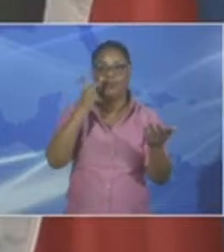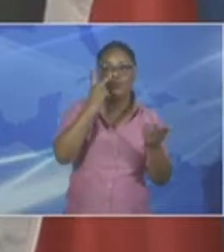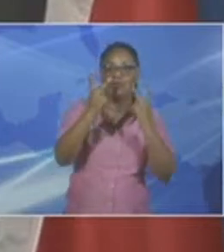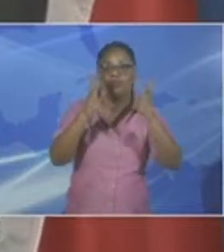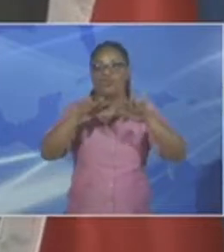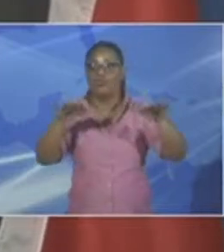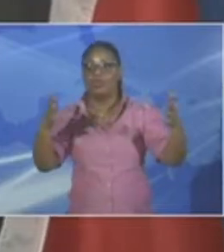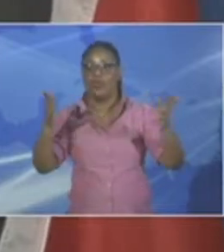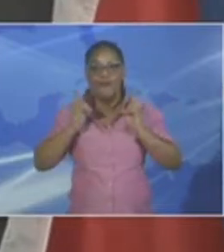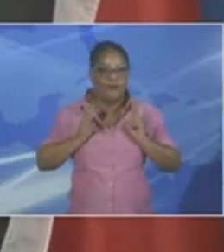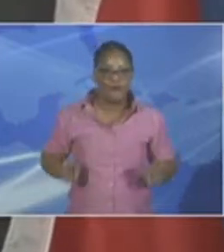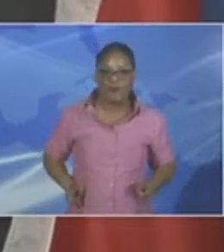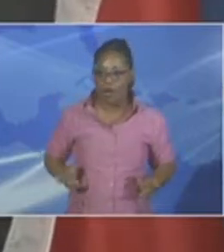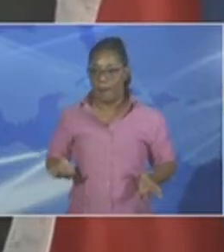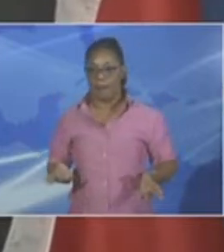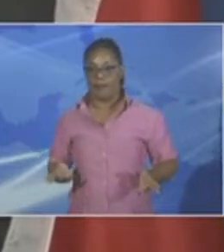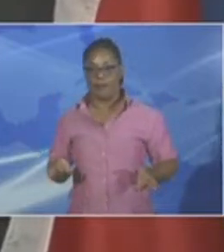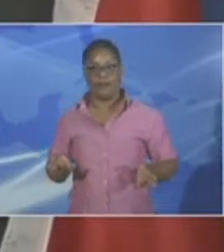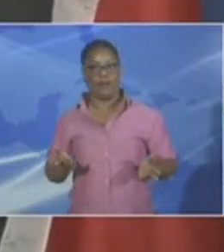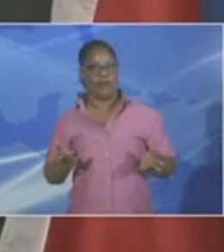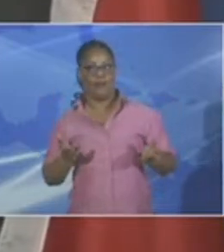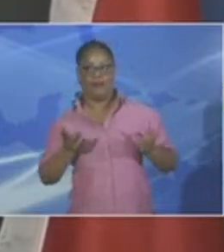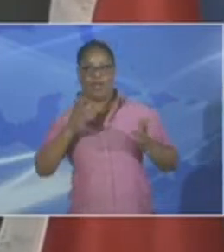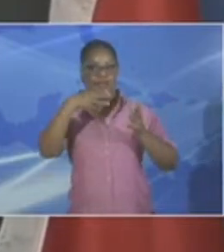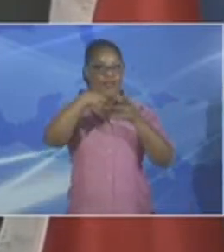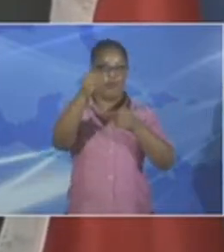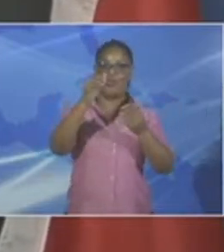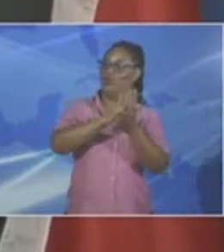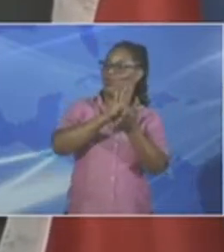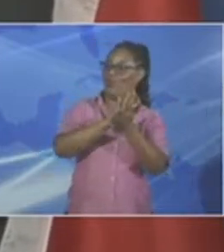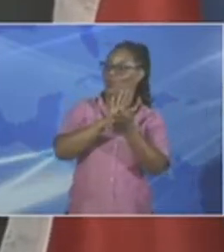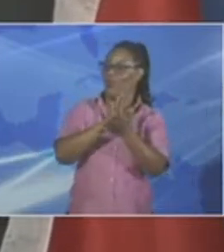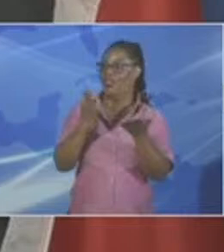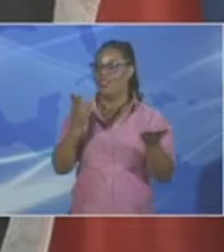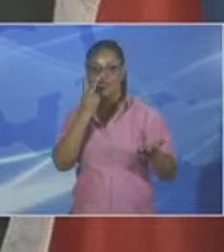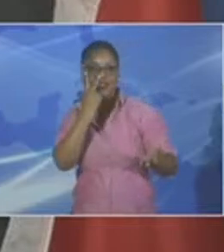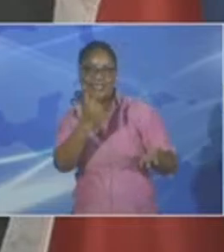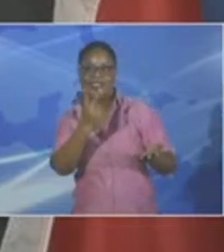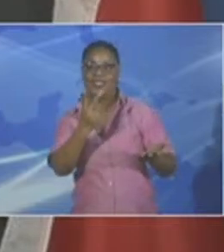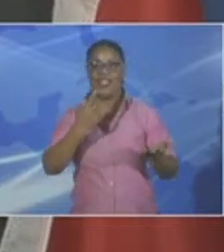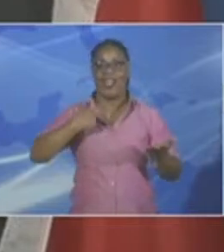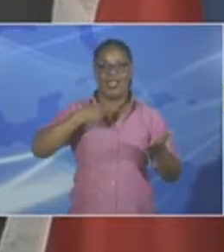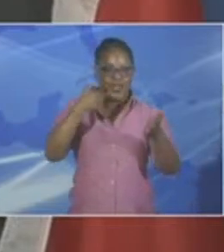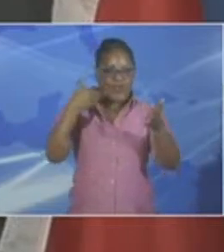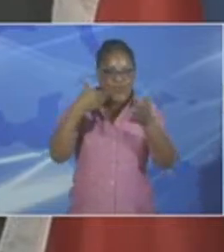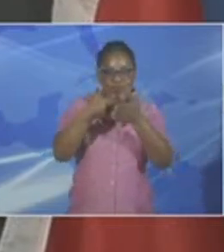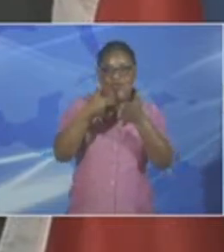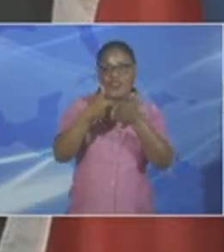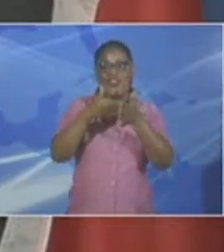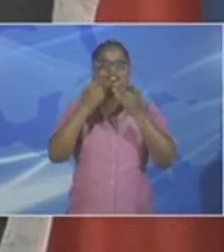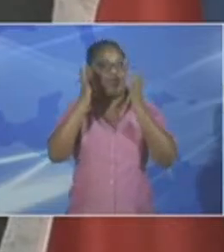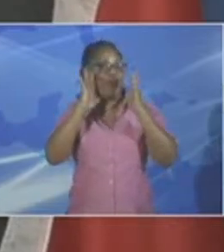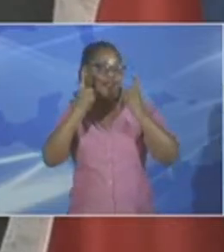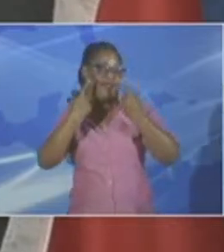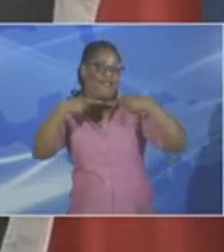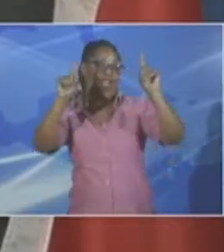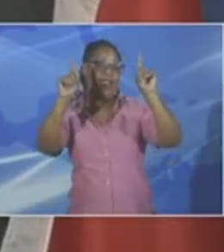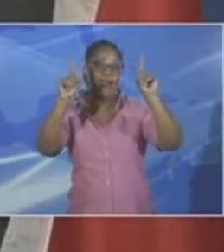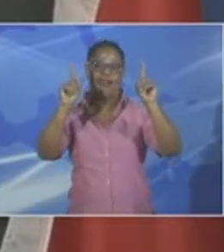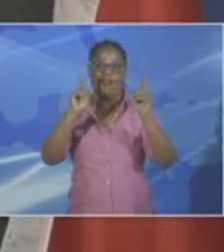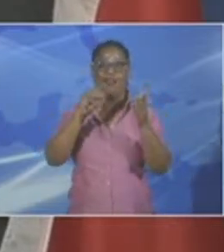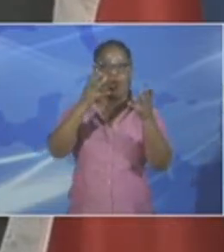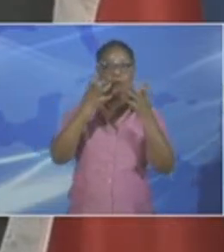would know that we are almost there. I want to say today that many